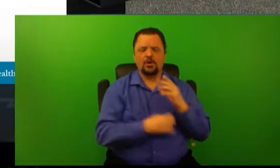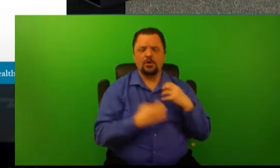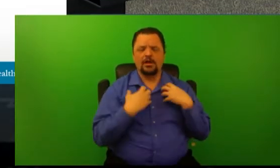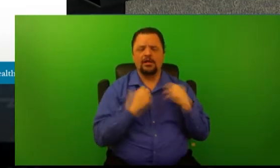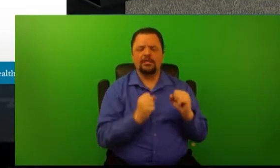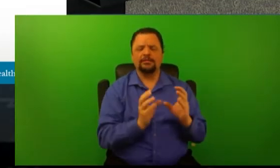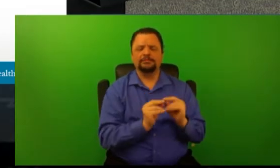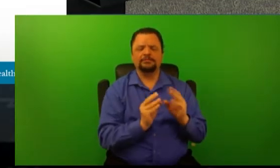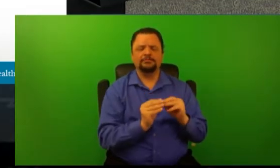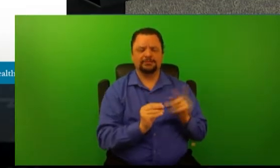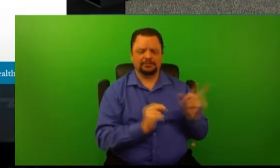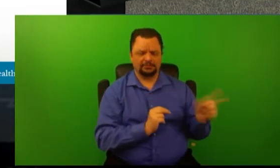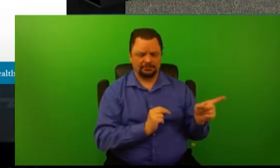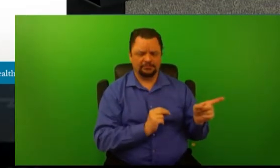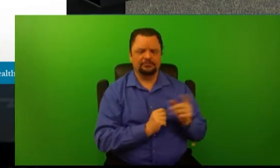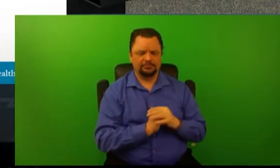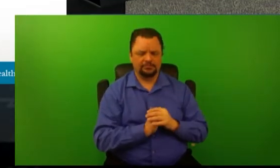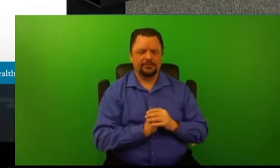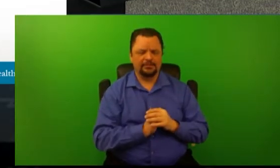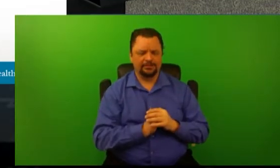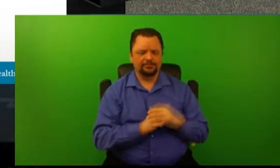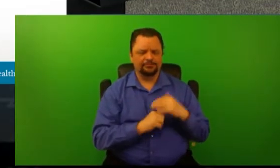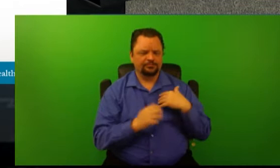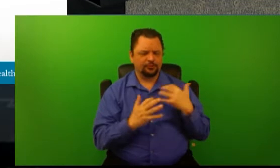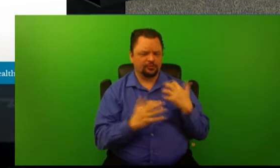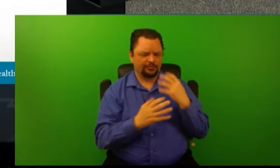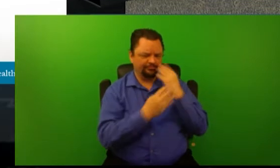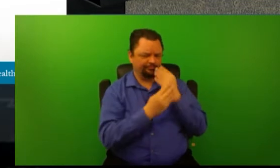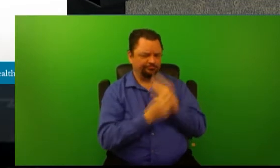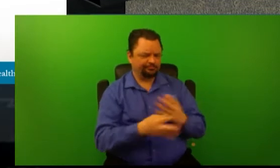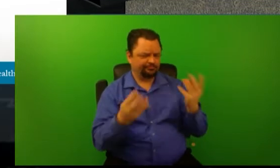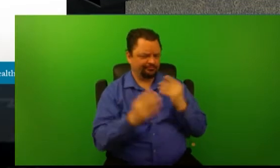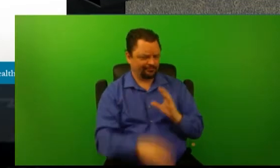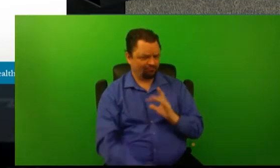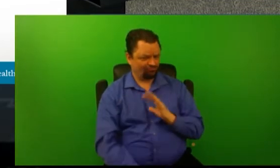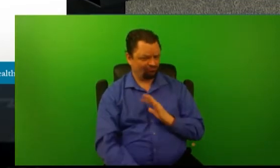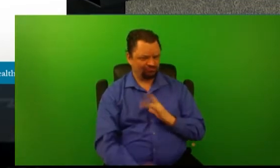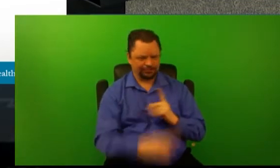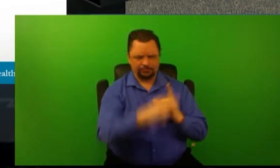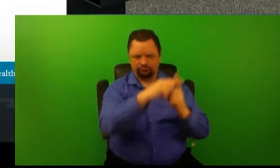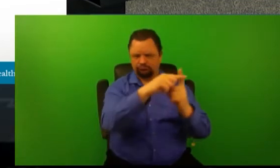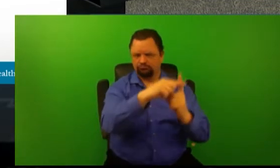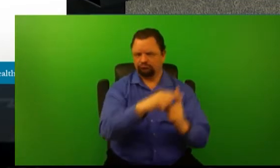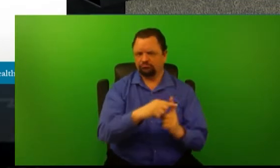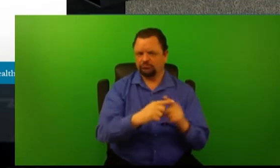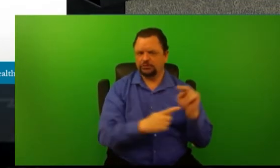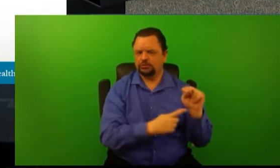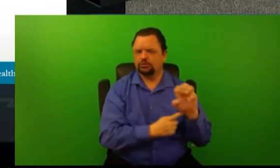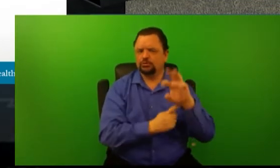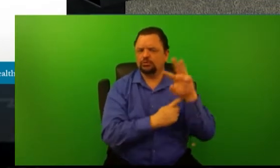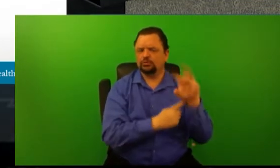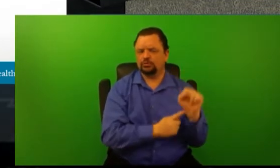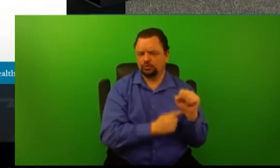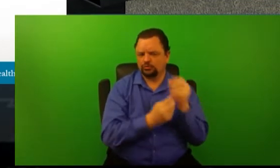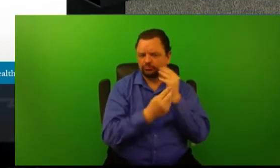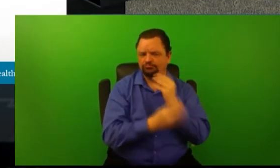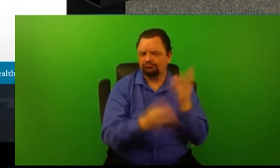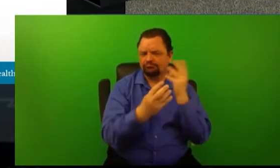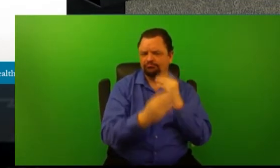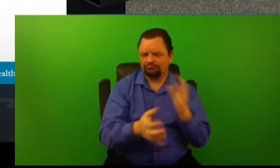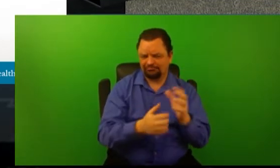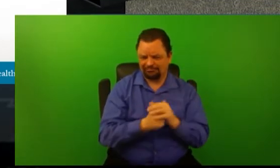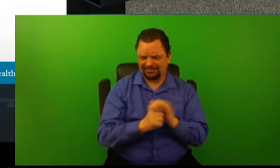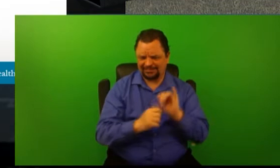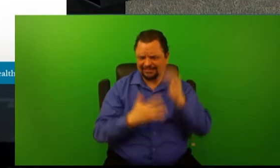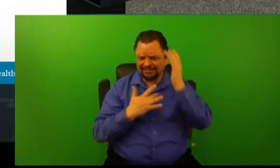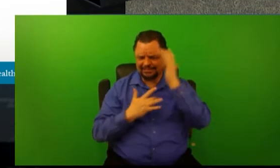to provide very positive information across all of our disease metrics that we track, and that